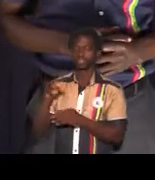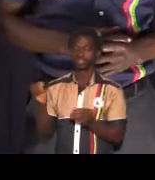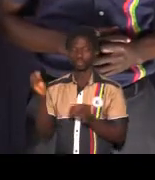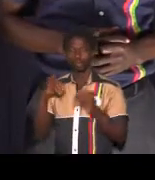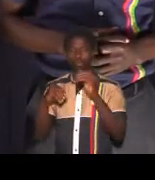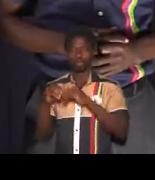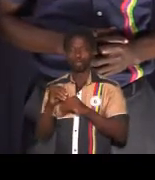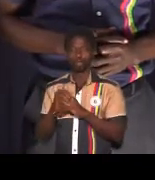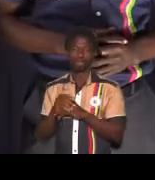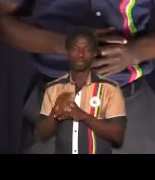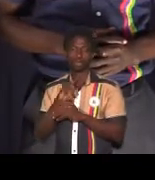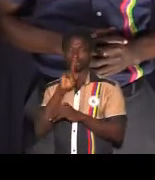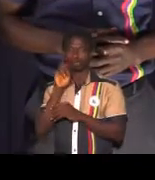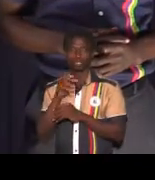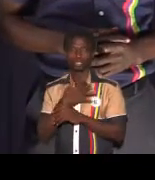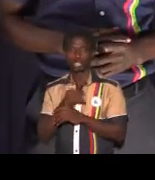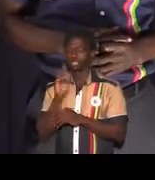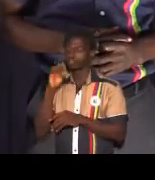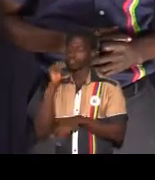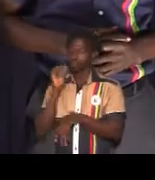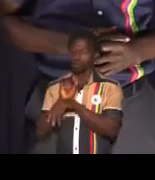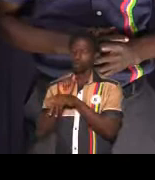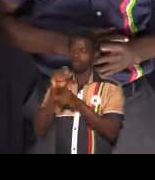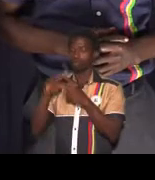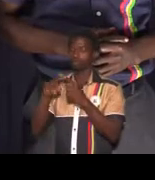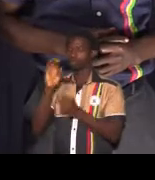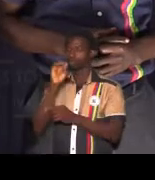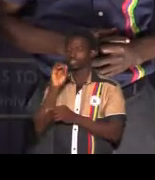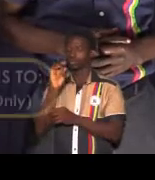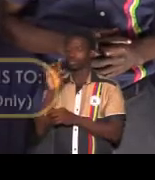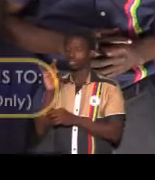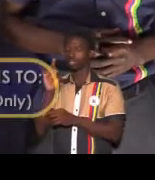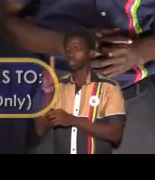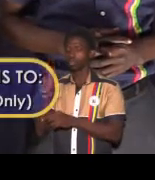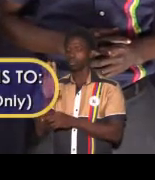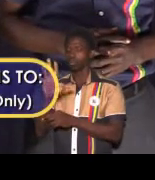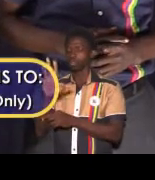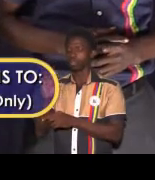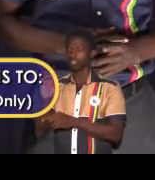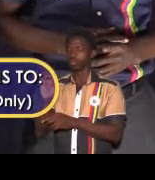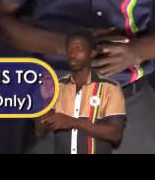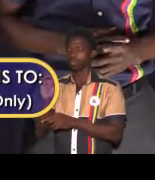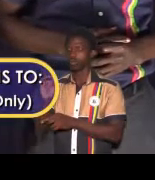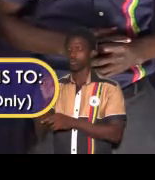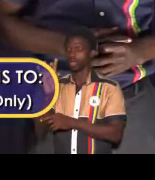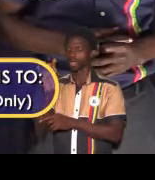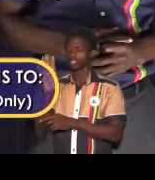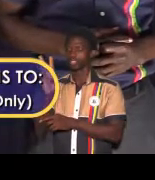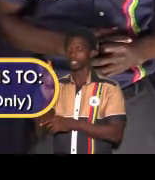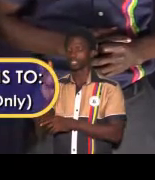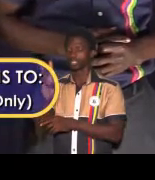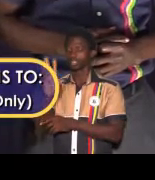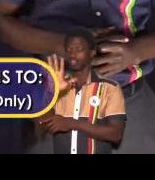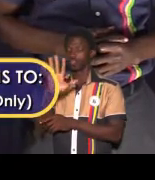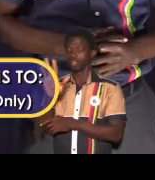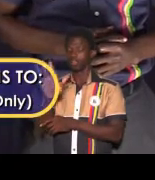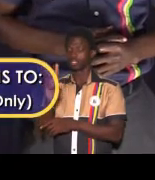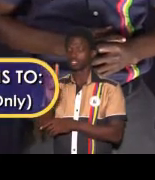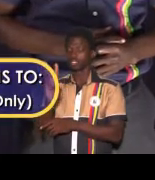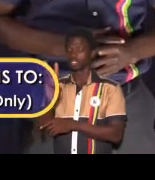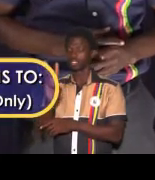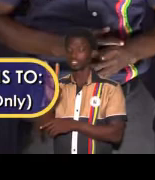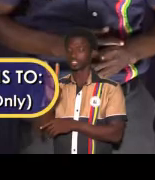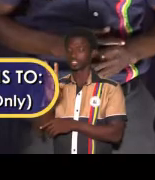Just send your comments, your questions, and your assignment to 081 50 86